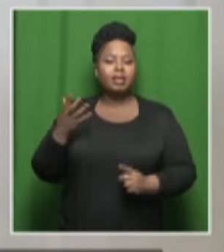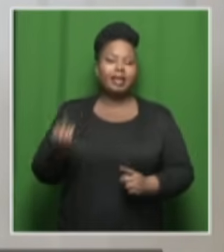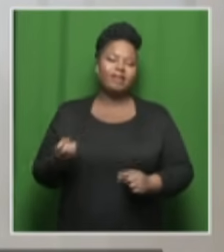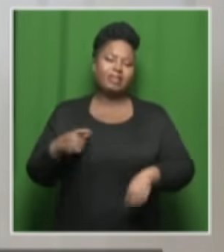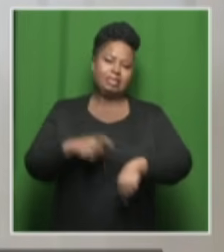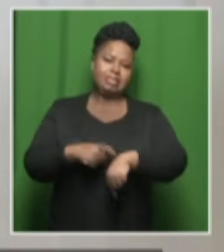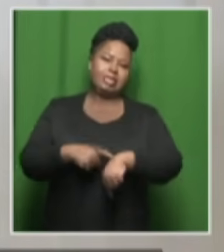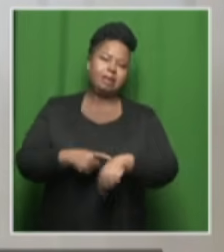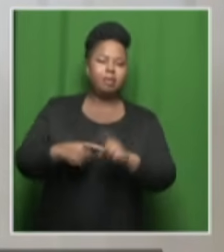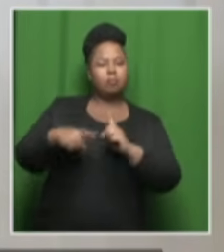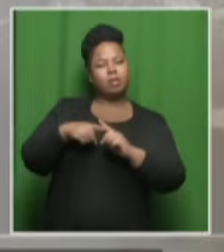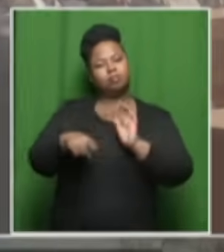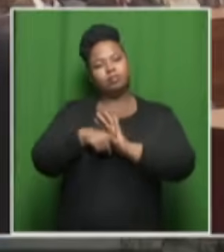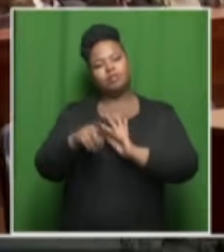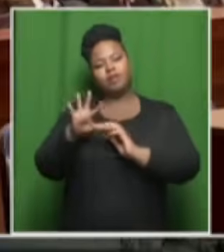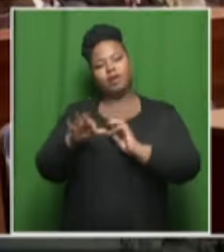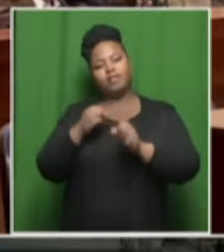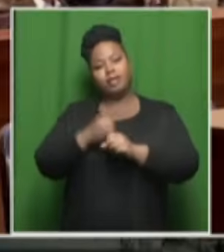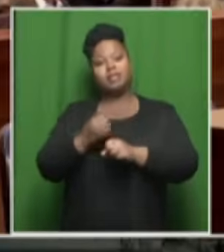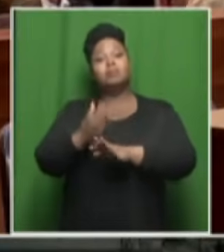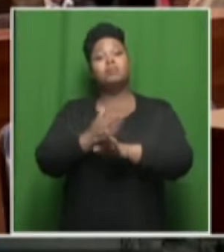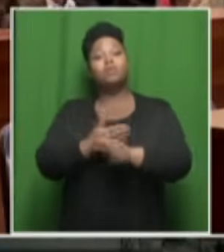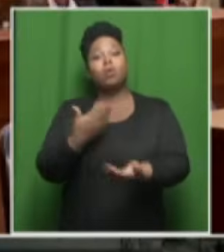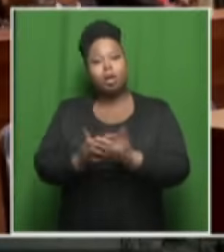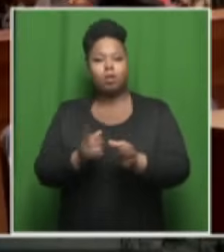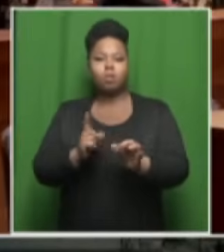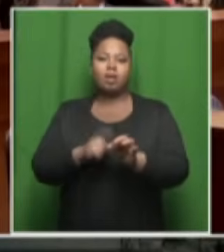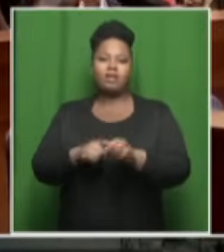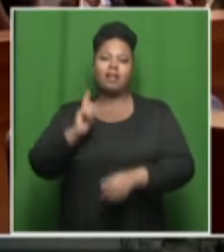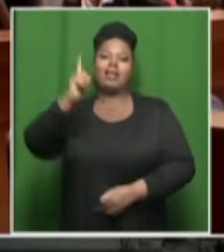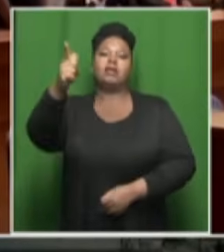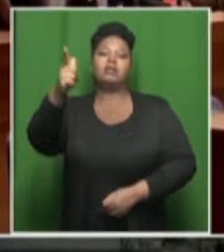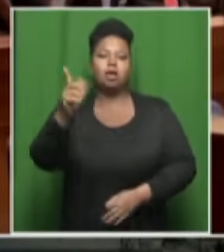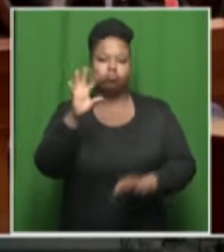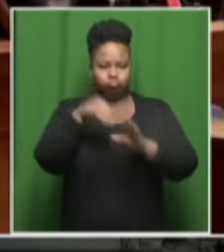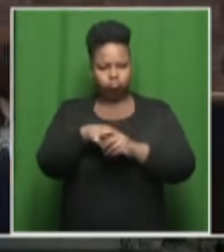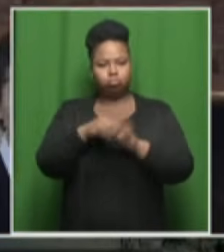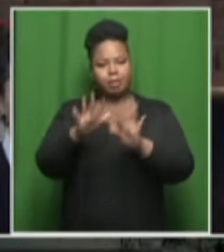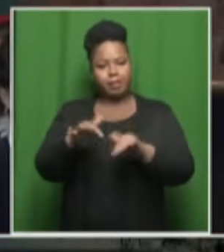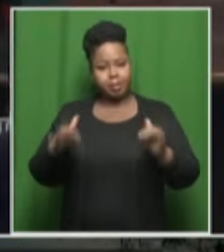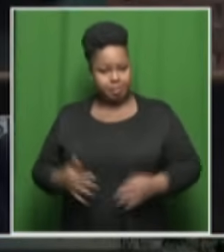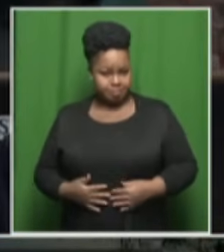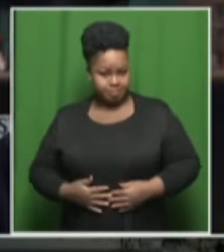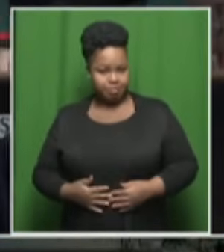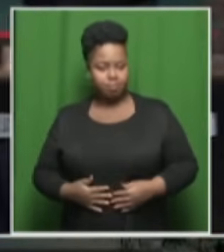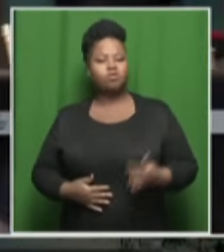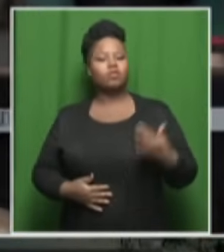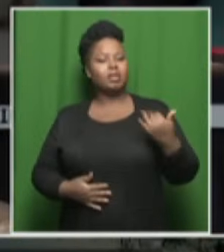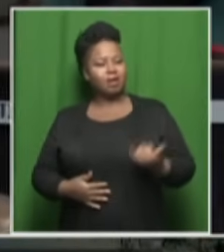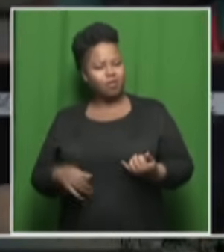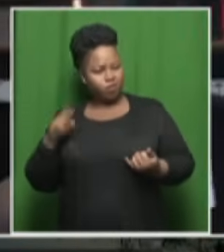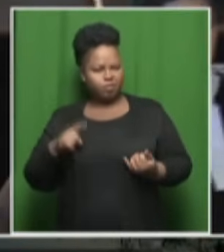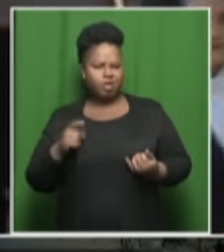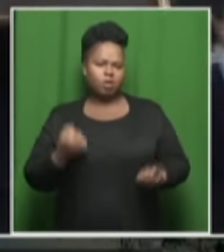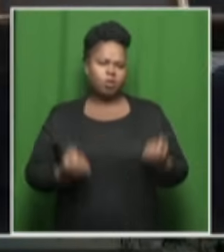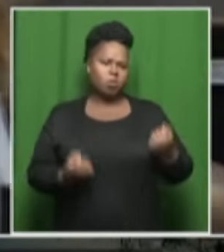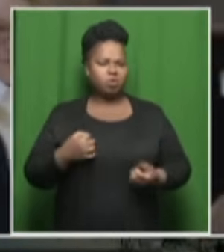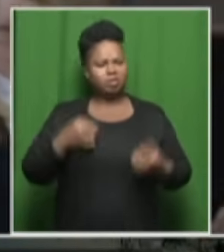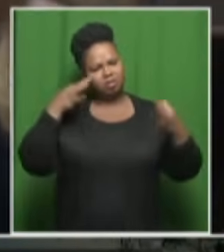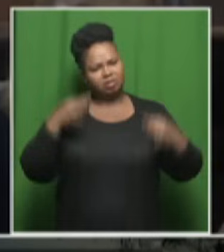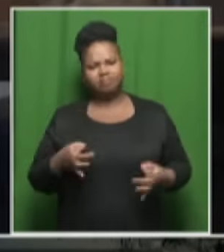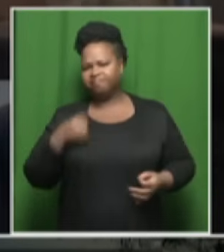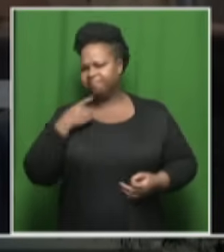it that, of plus minus 5 years, before they're eligible to be part and parcel of the National Assembly. So on that basis, then the court made the distinction